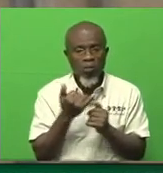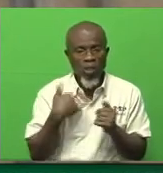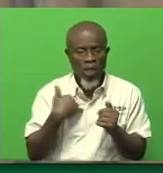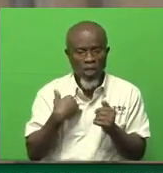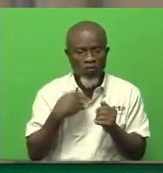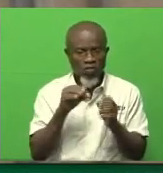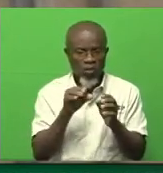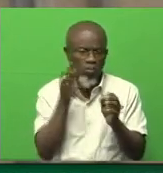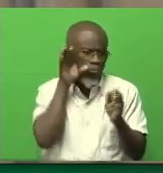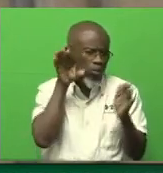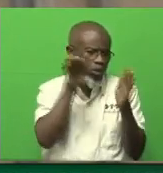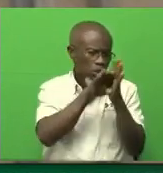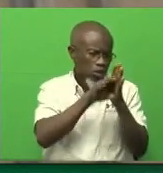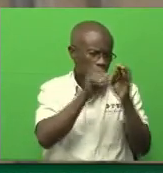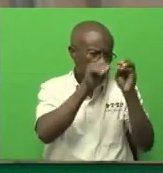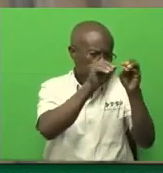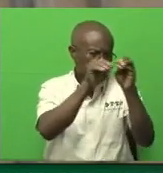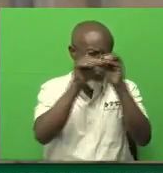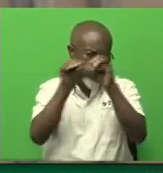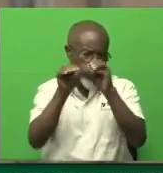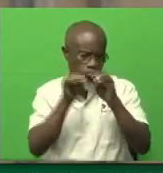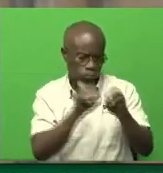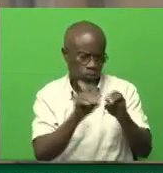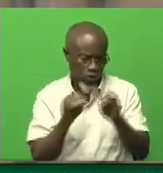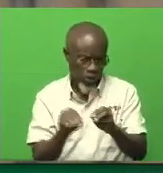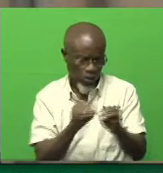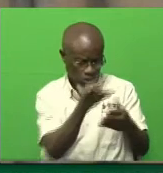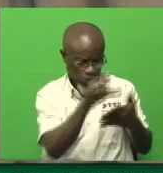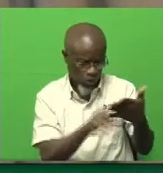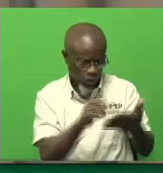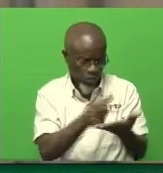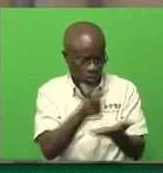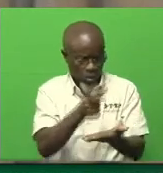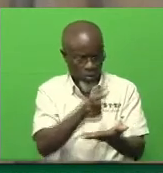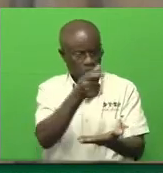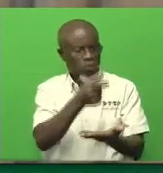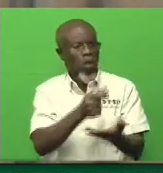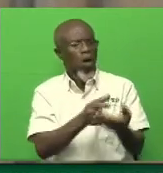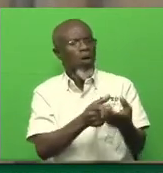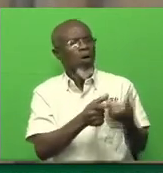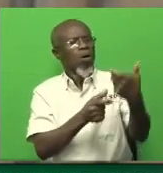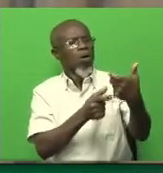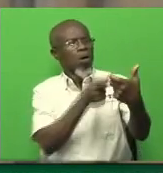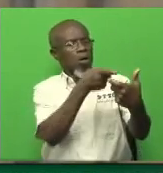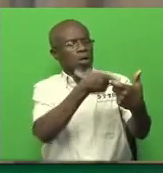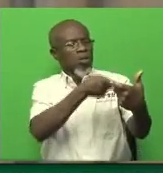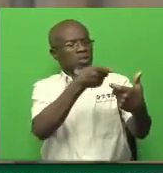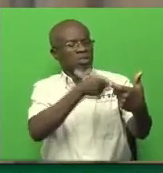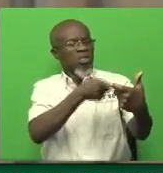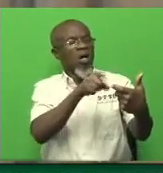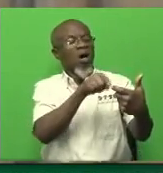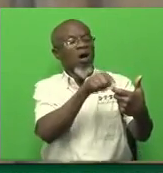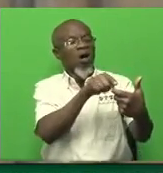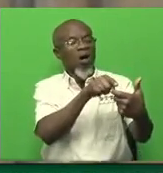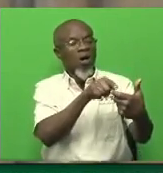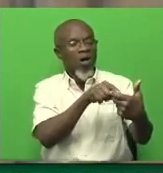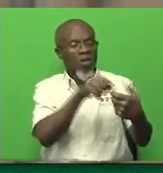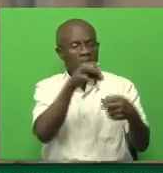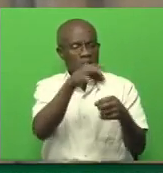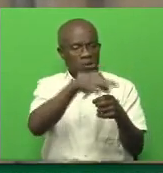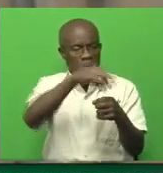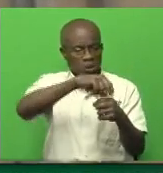the tobacco control unit informed and held stakeholder meetings with the Chamber of Commerce Supermarket Association